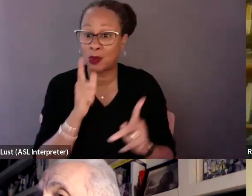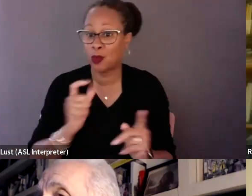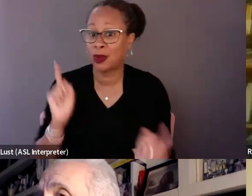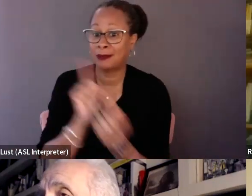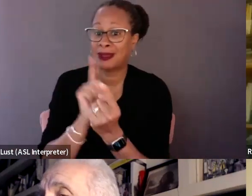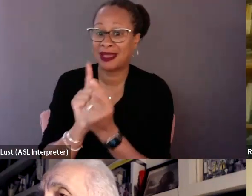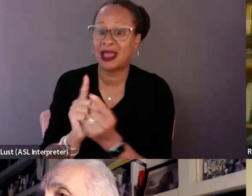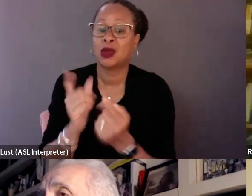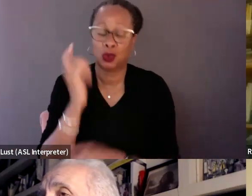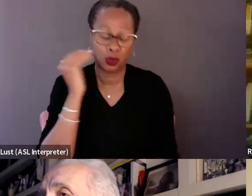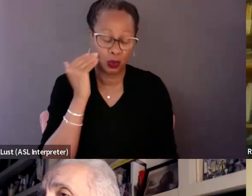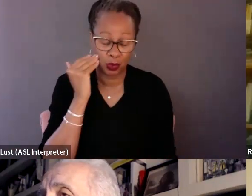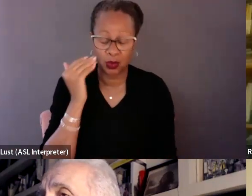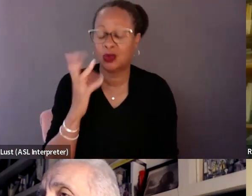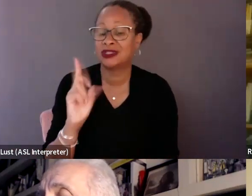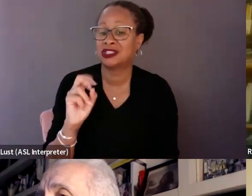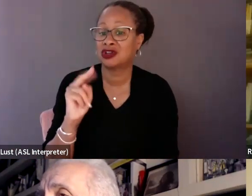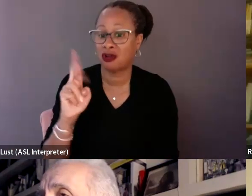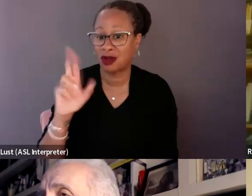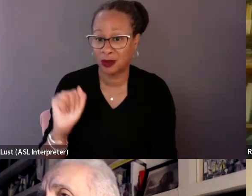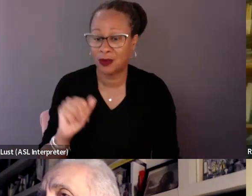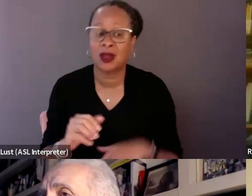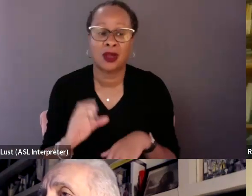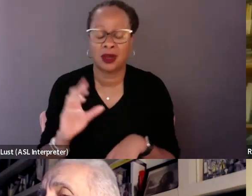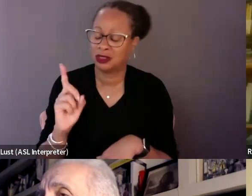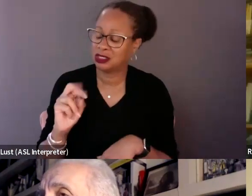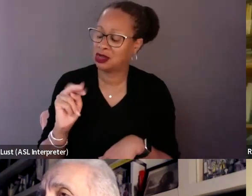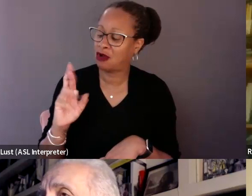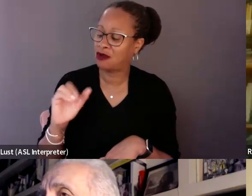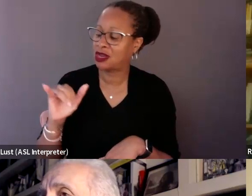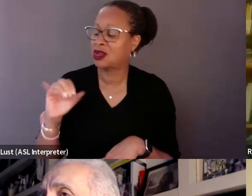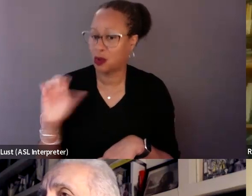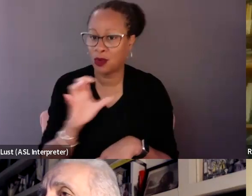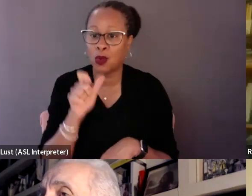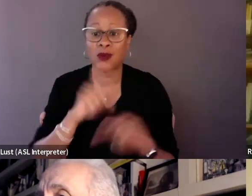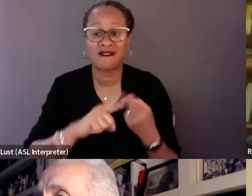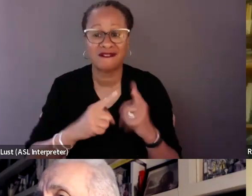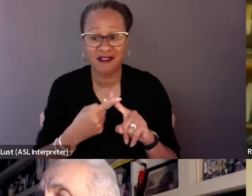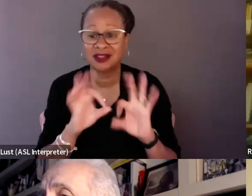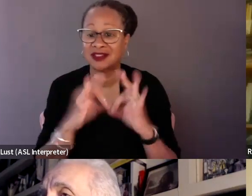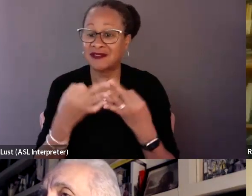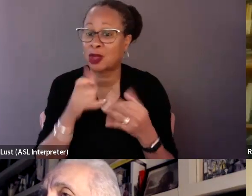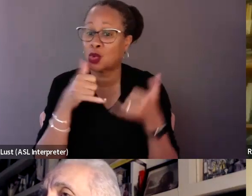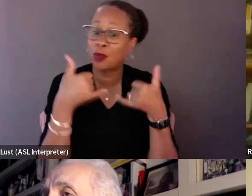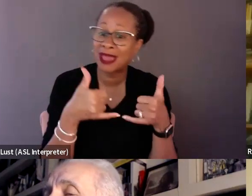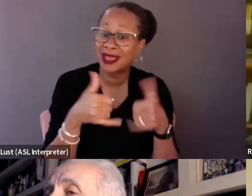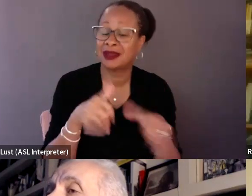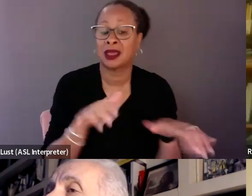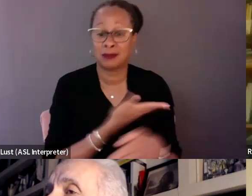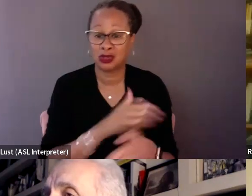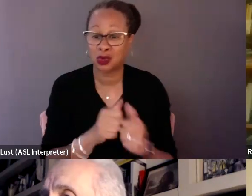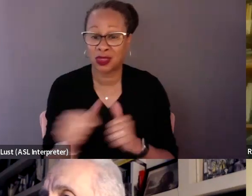knew Tenorio, were family, friends, who were with him, who played with him, or